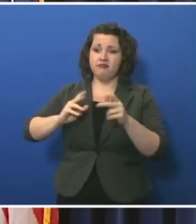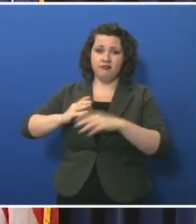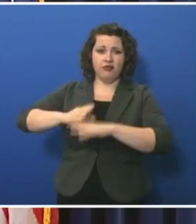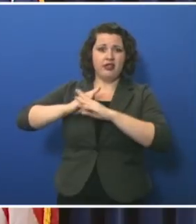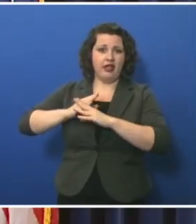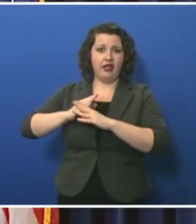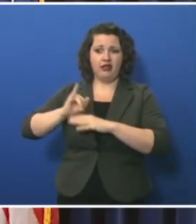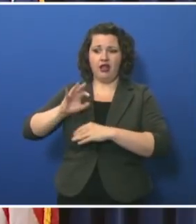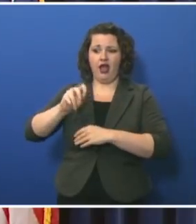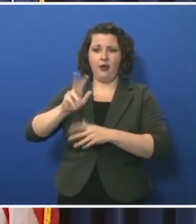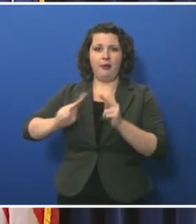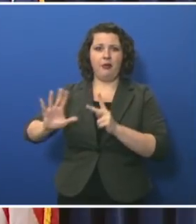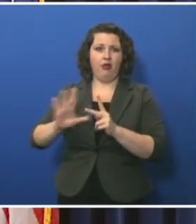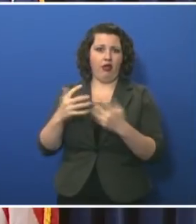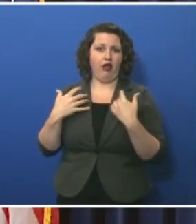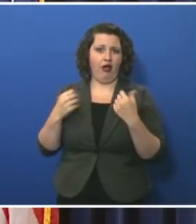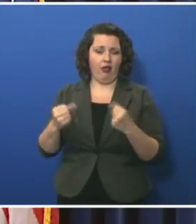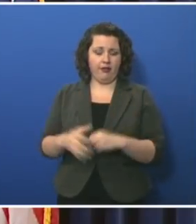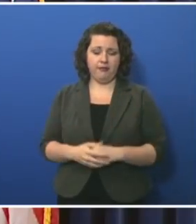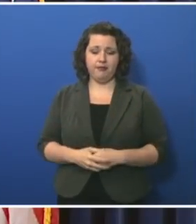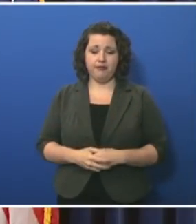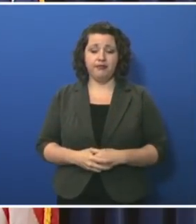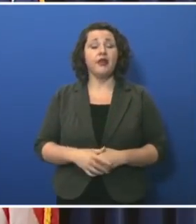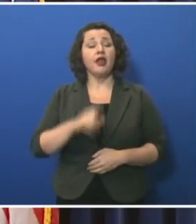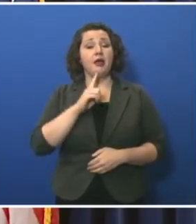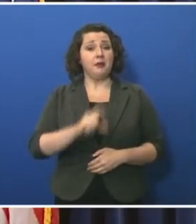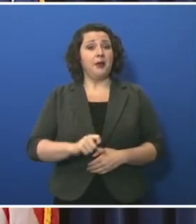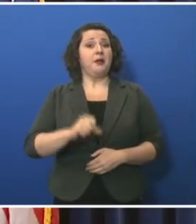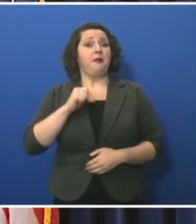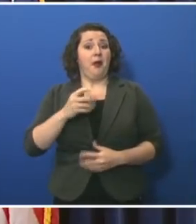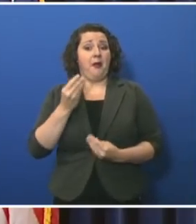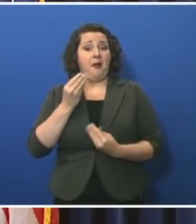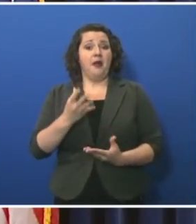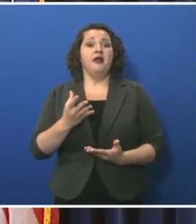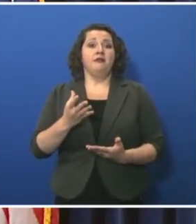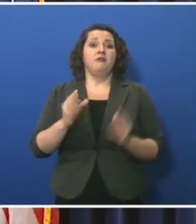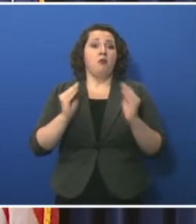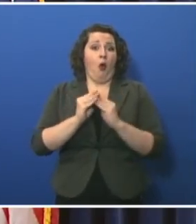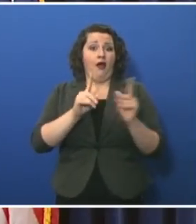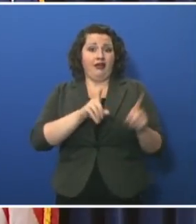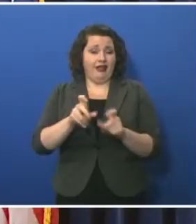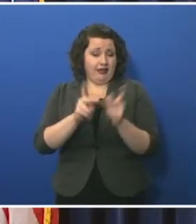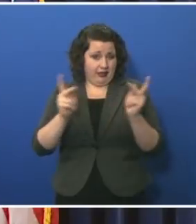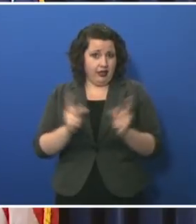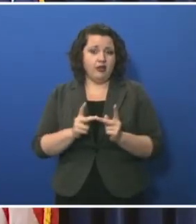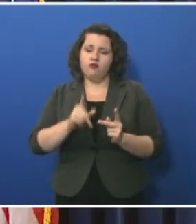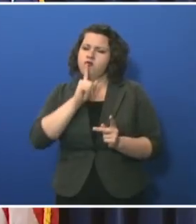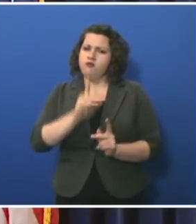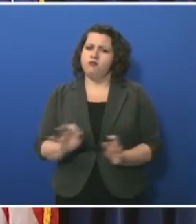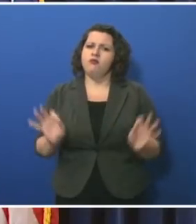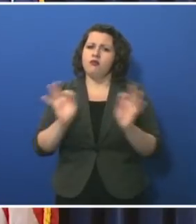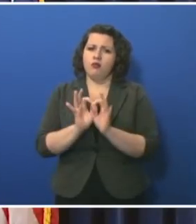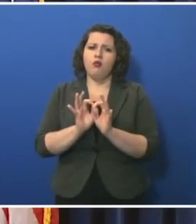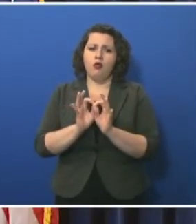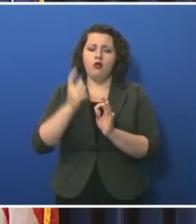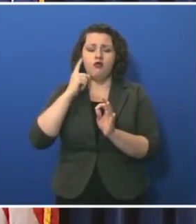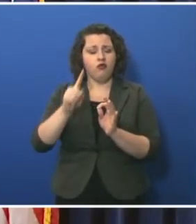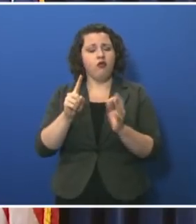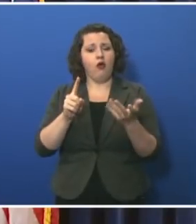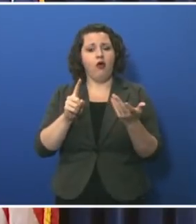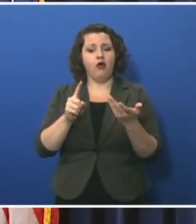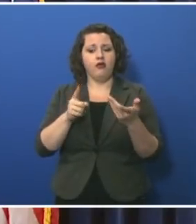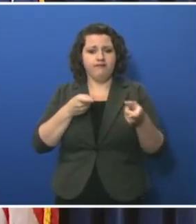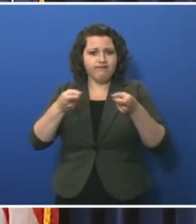this time. I am proud to say that we continue to add testing sites, which we think is critical in our ability to manage and